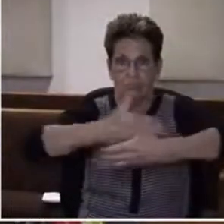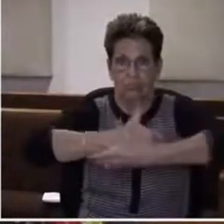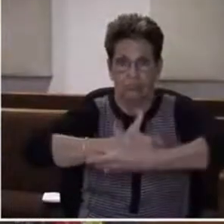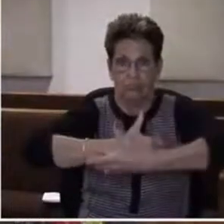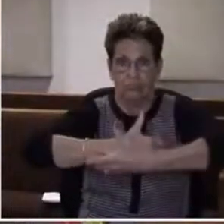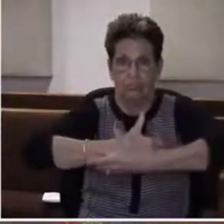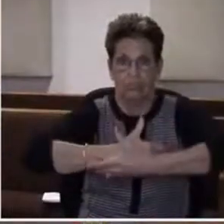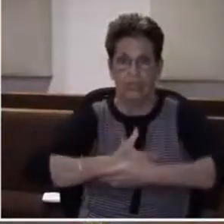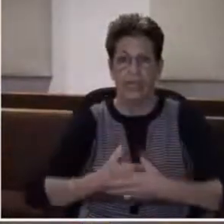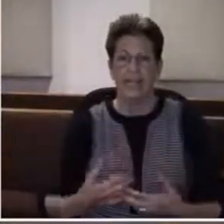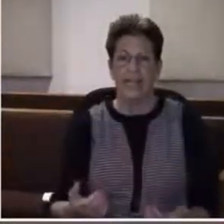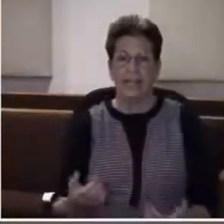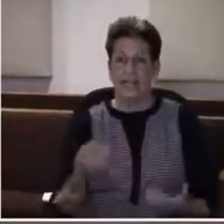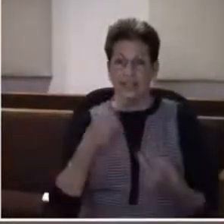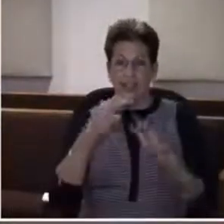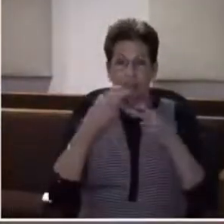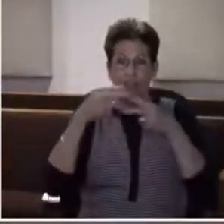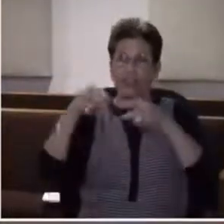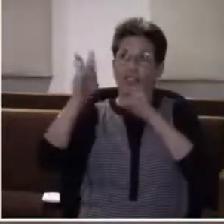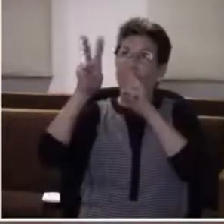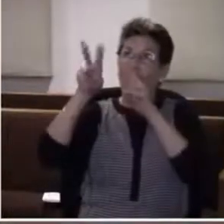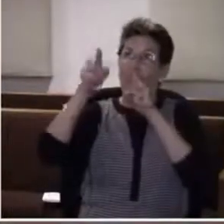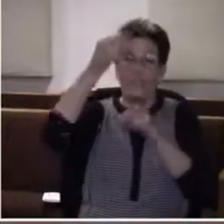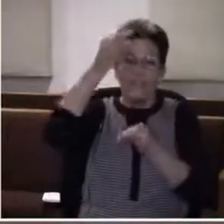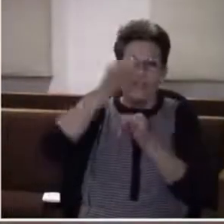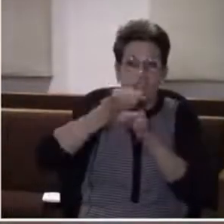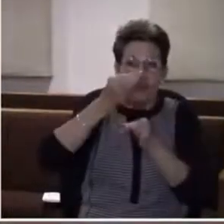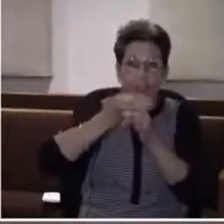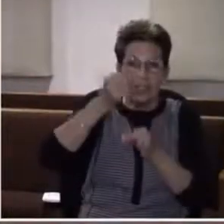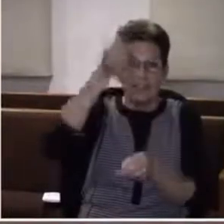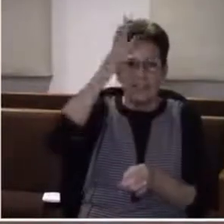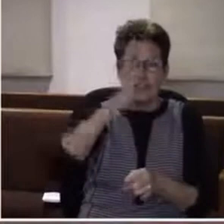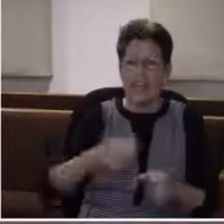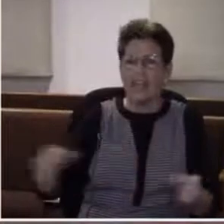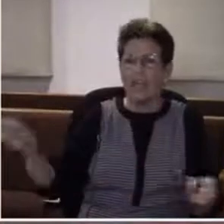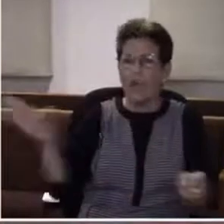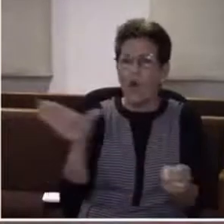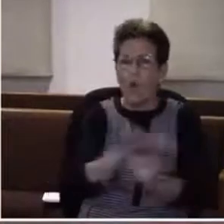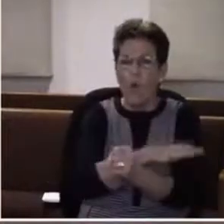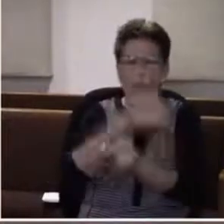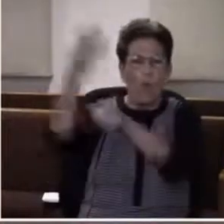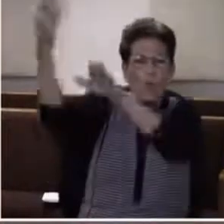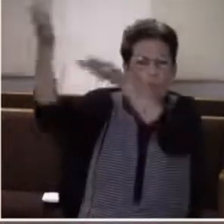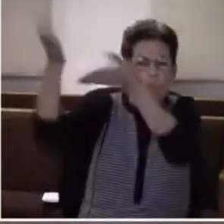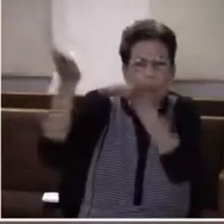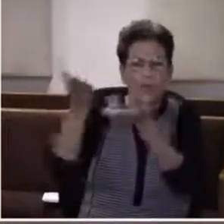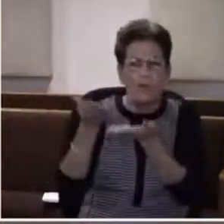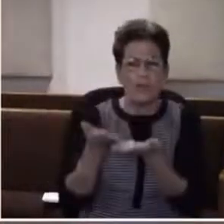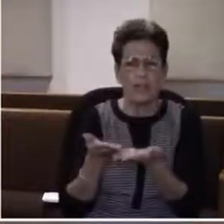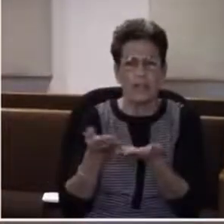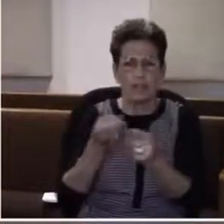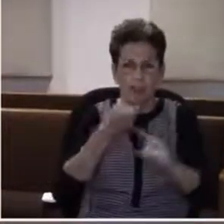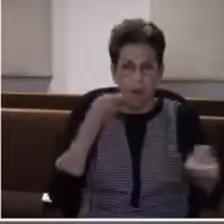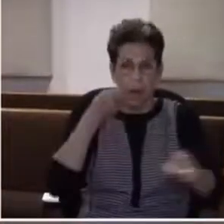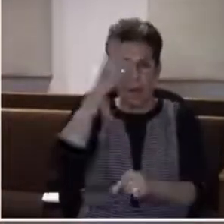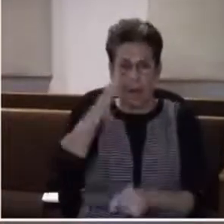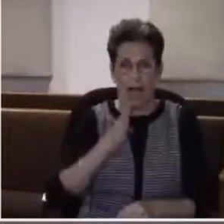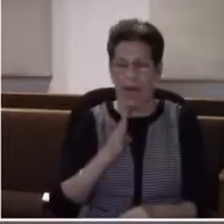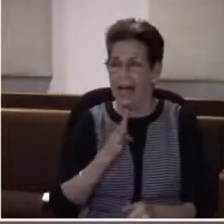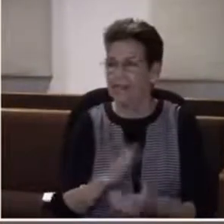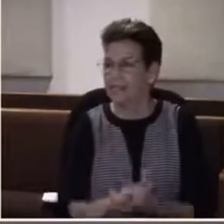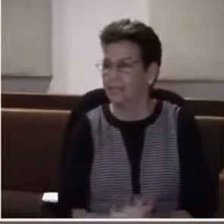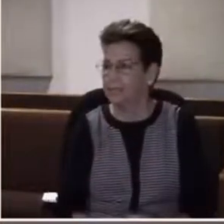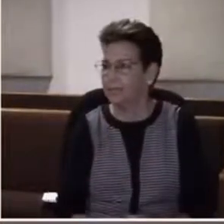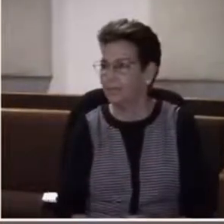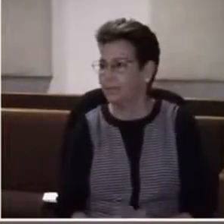empty pantry to the full provision of the Lord. And it wasn't that little